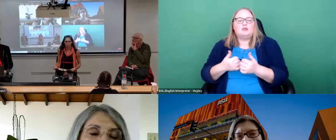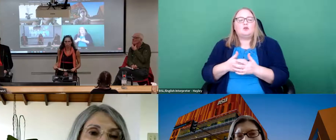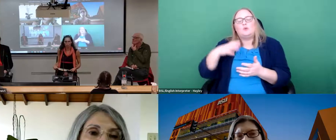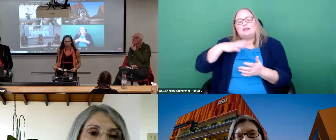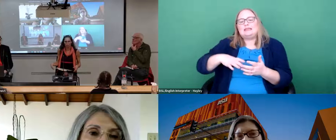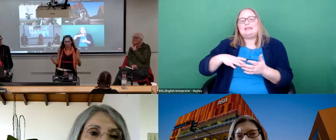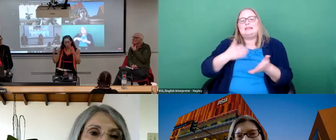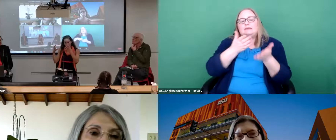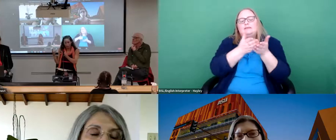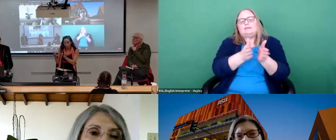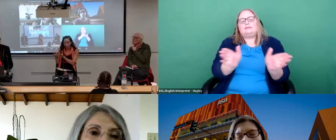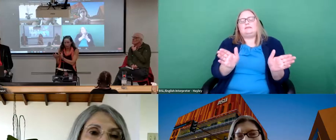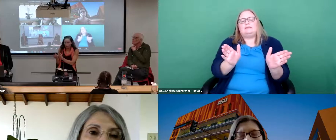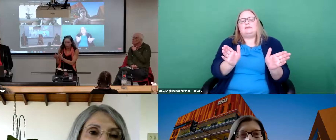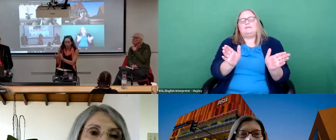need to think about, okay,